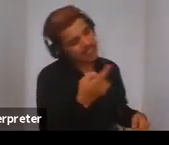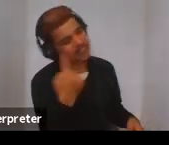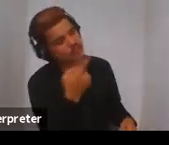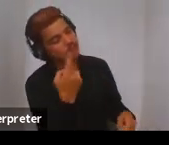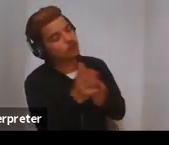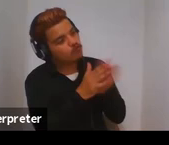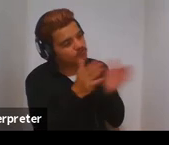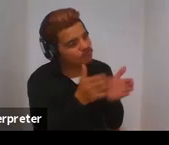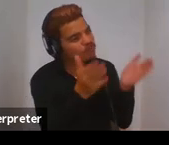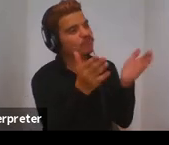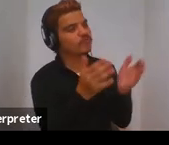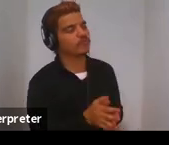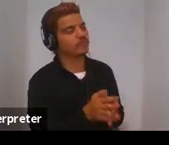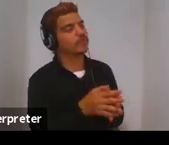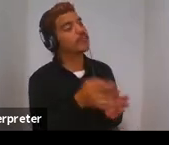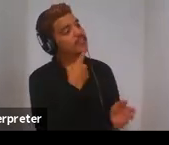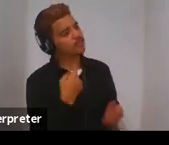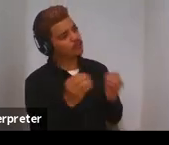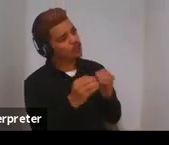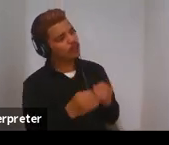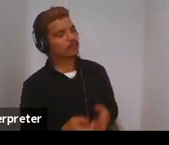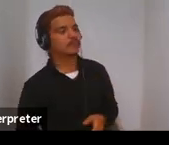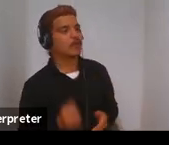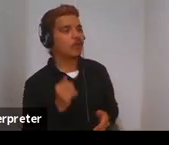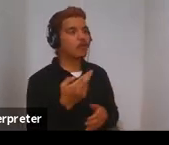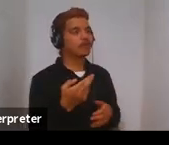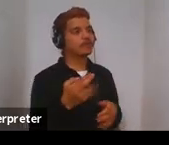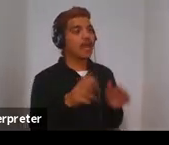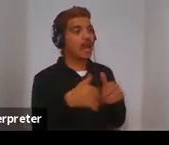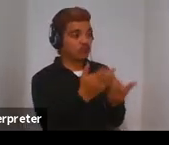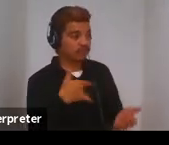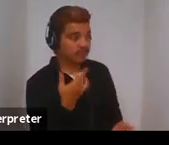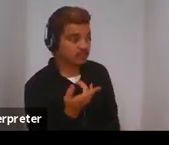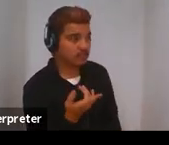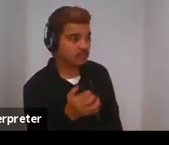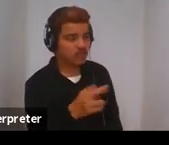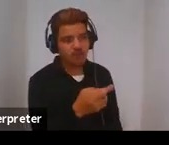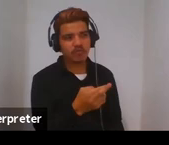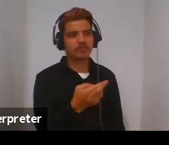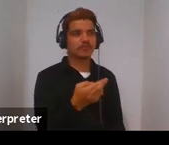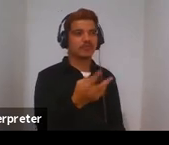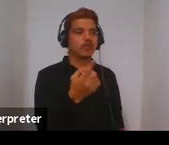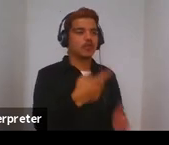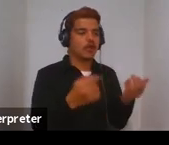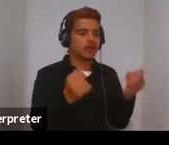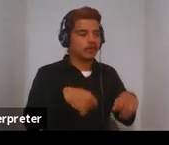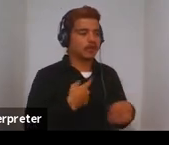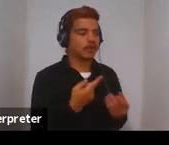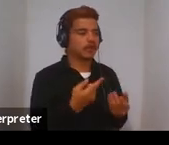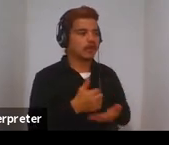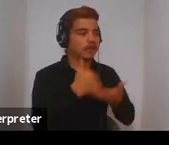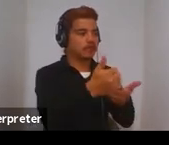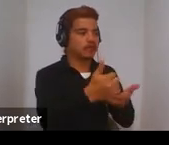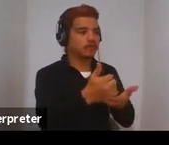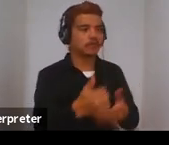them, like, tell me more, or how did that make you feel? Or even, what can I do to help?